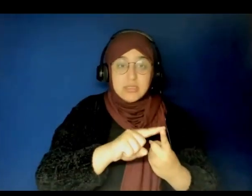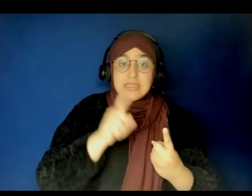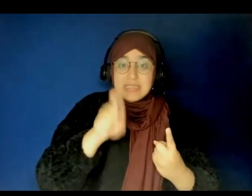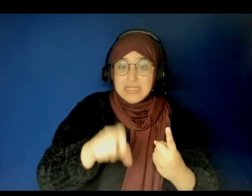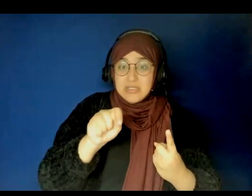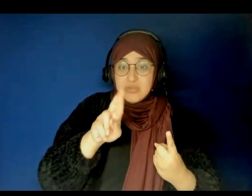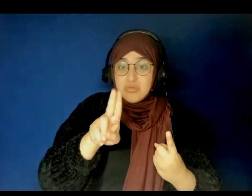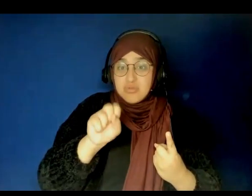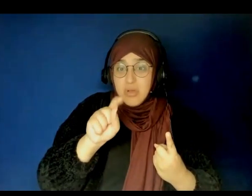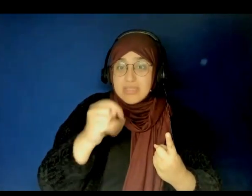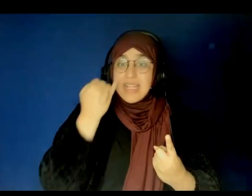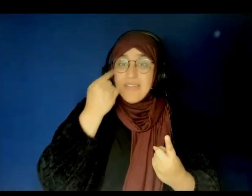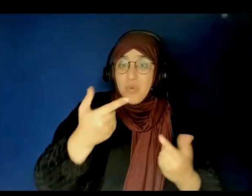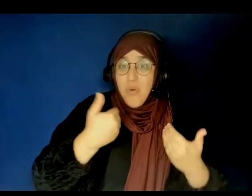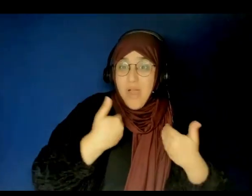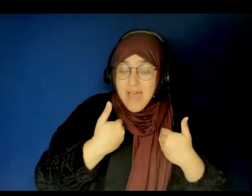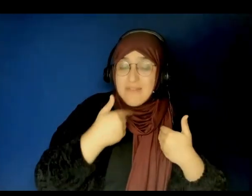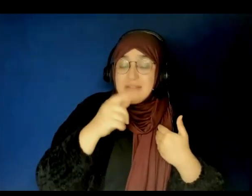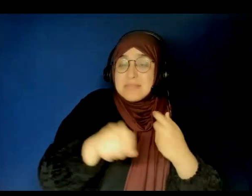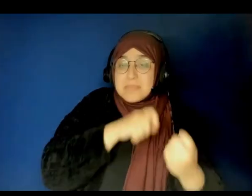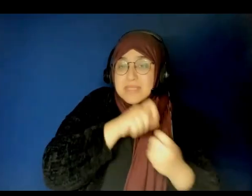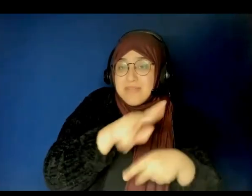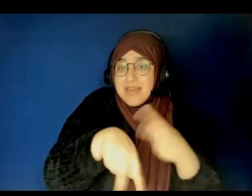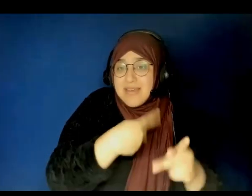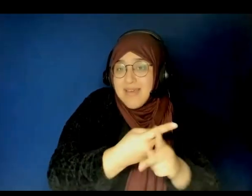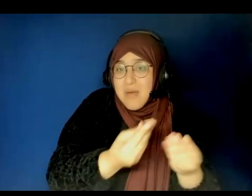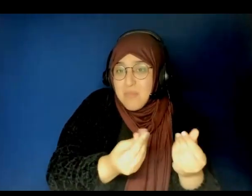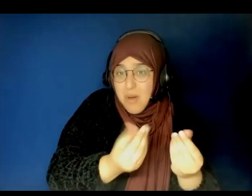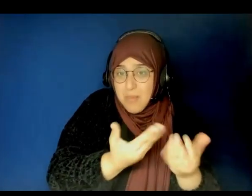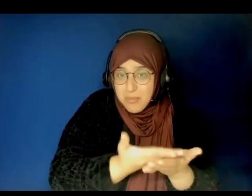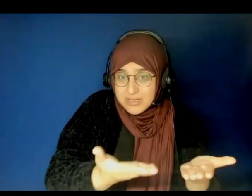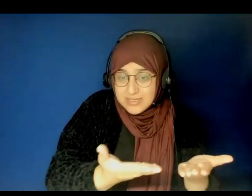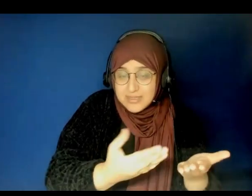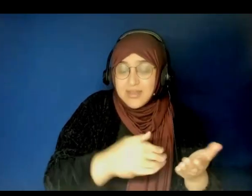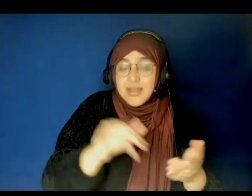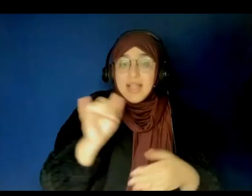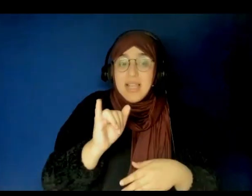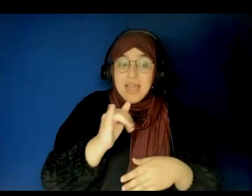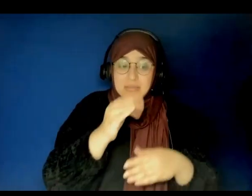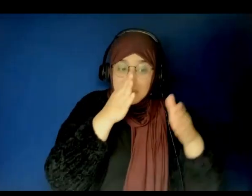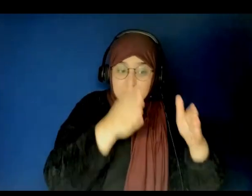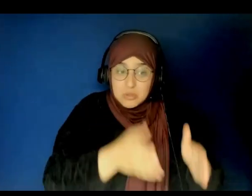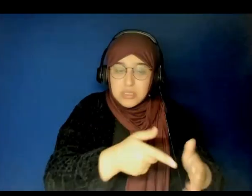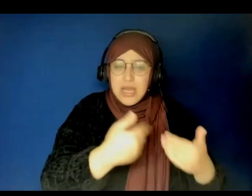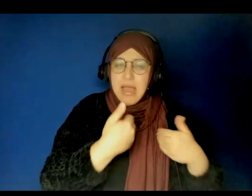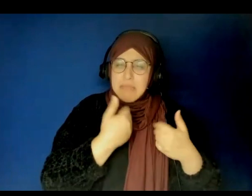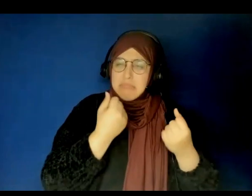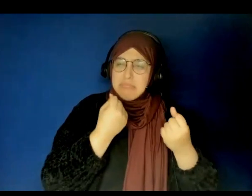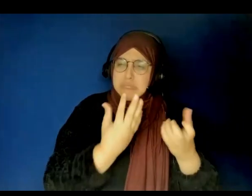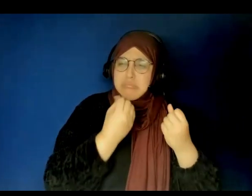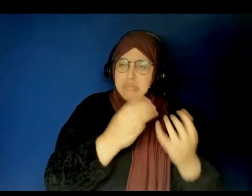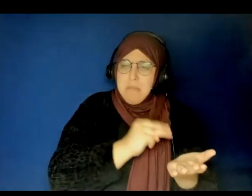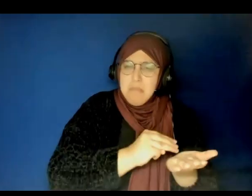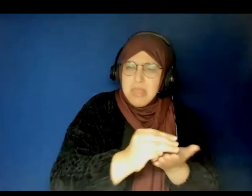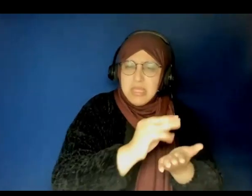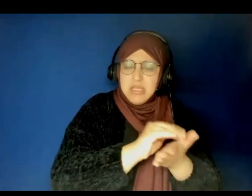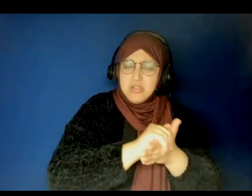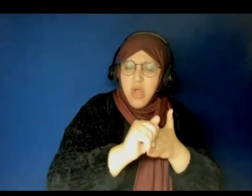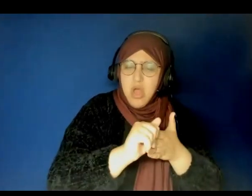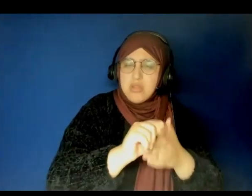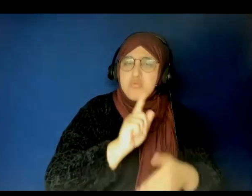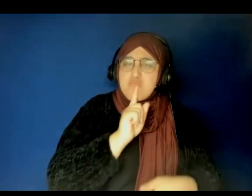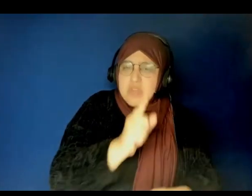of property or a certain value of property, like someone with multi-million dollars of real estate